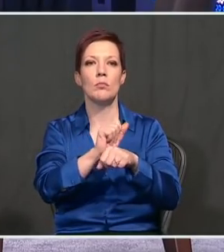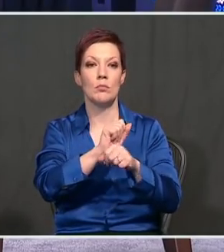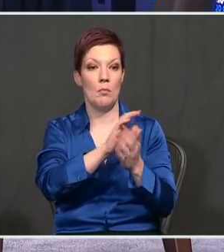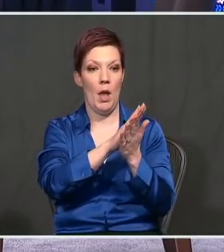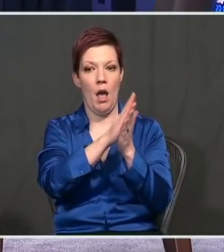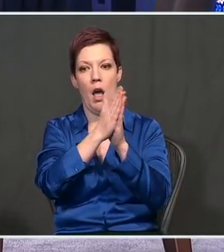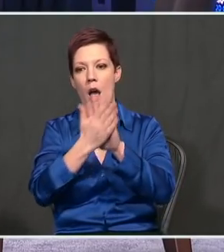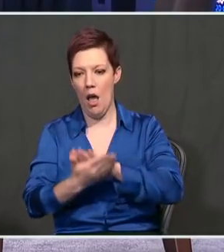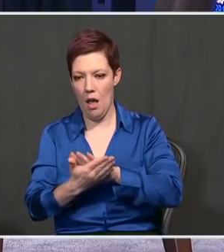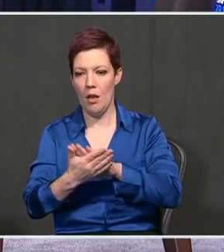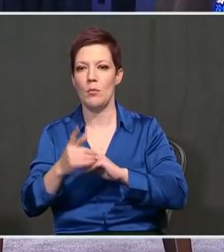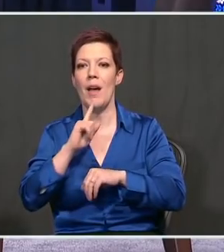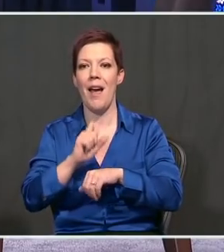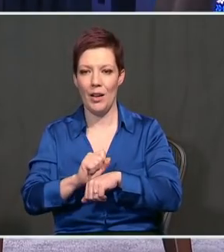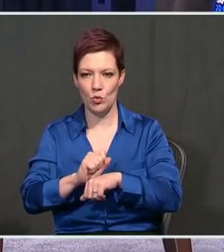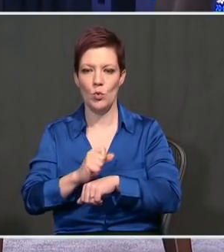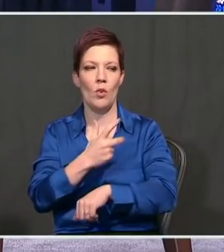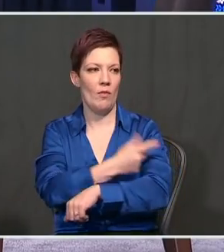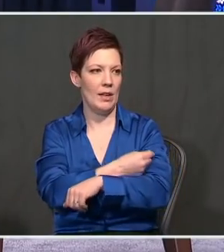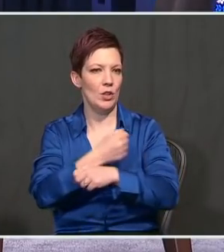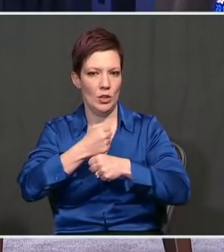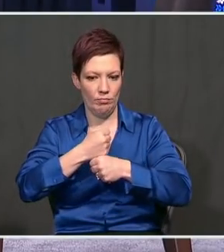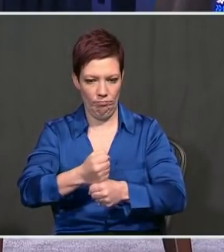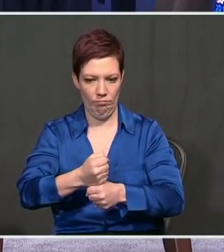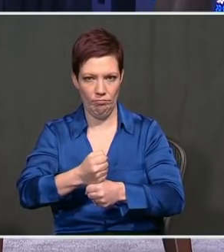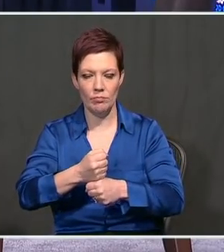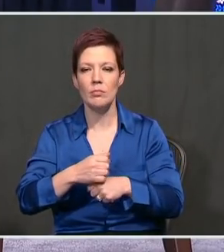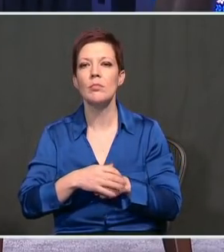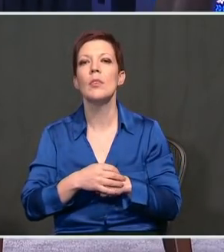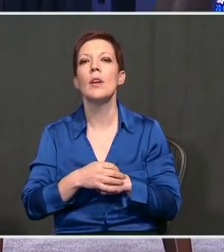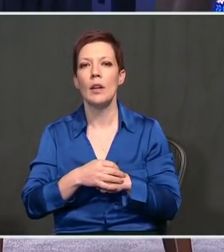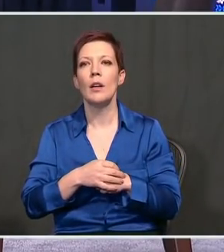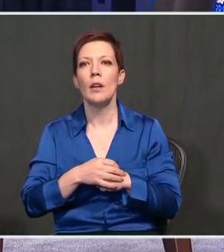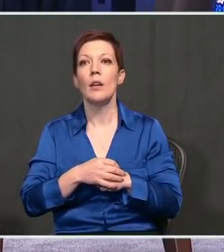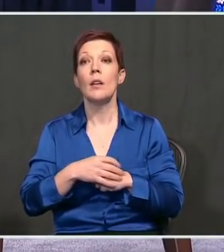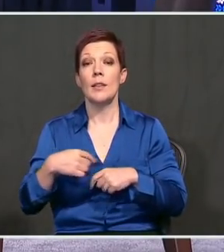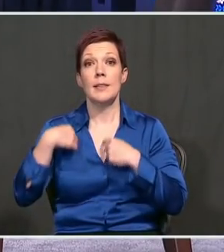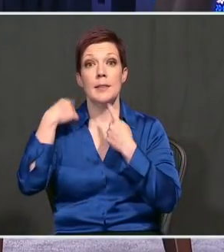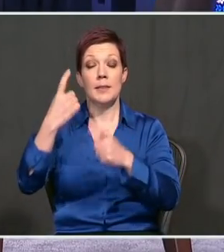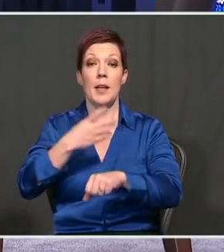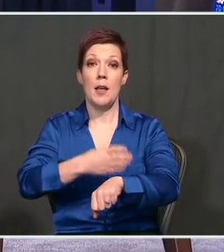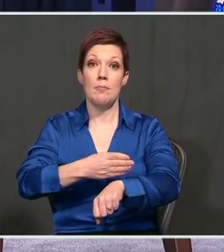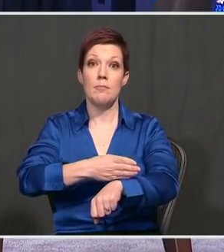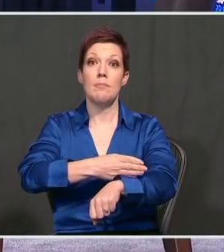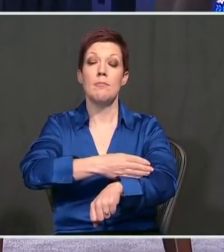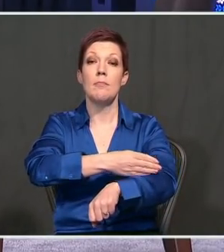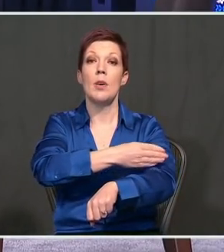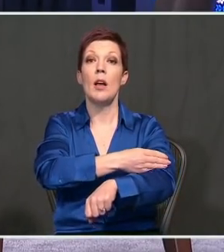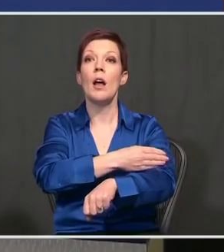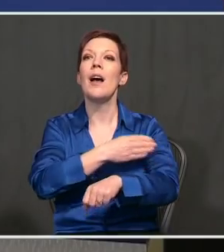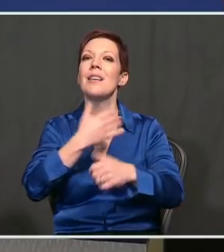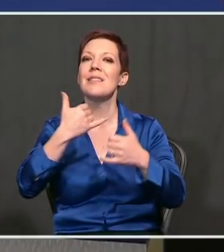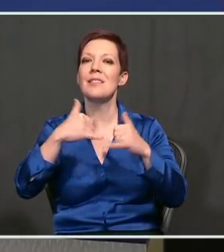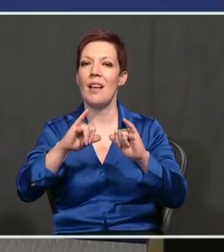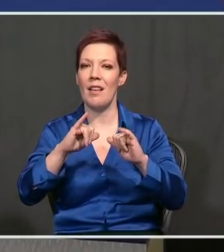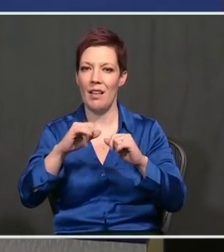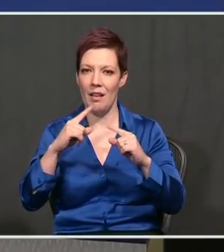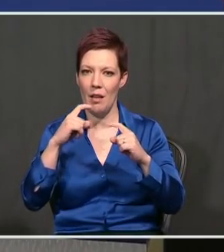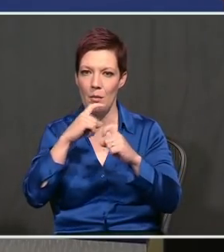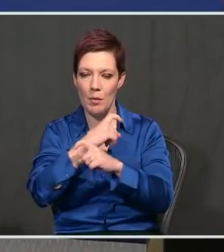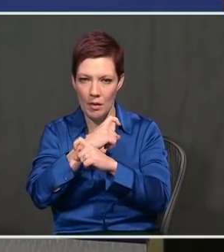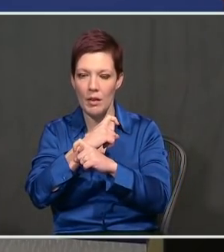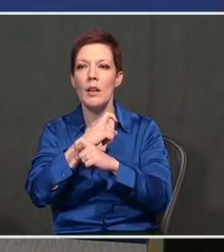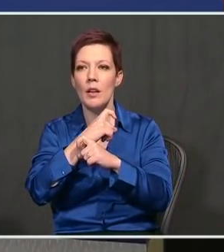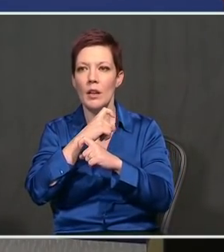vaccinations. So while Dr. Slowey's odds of success improved with every vaccine in the portfolio, the complexity of General Perna's